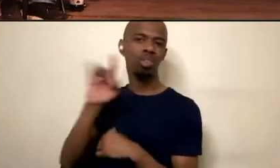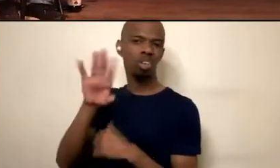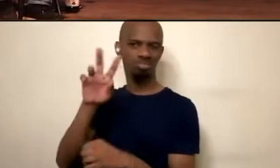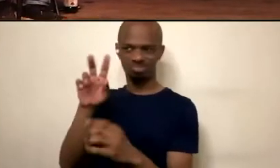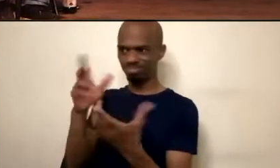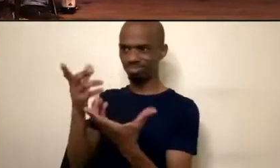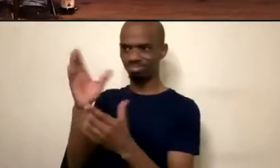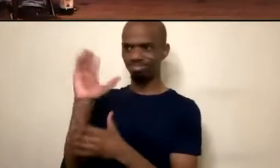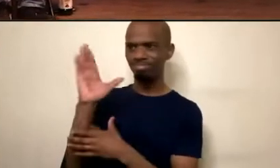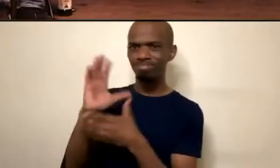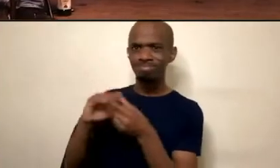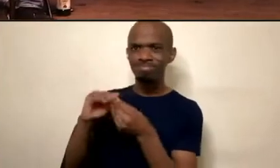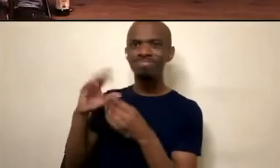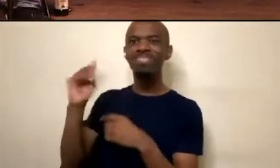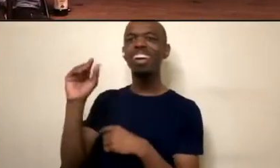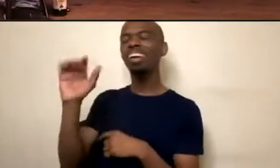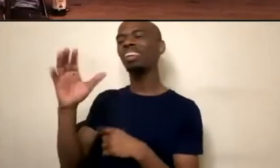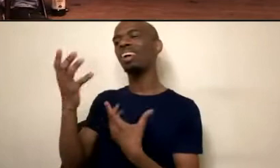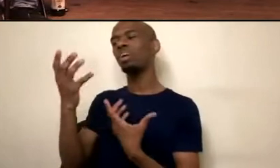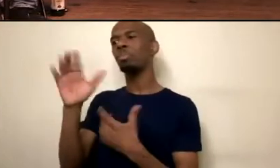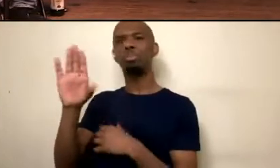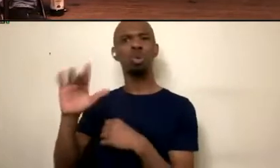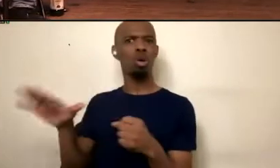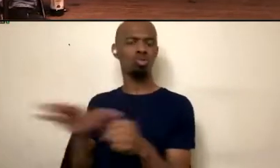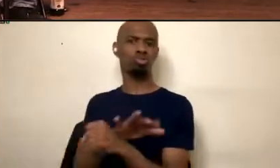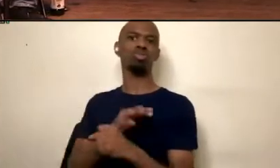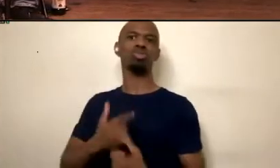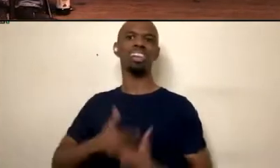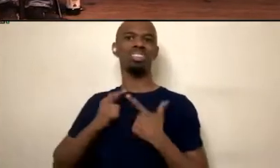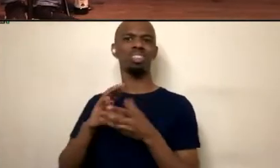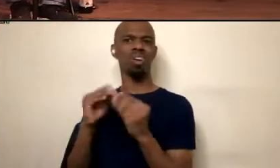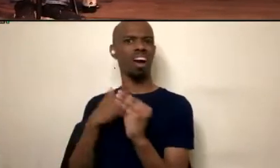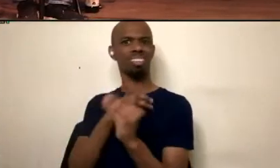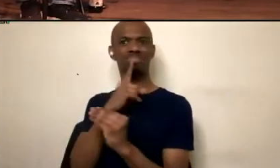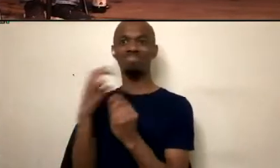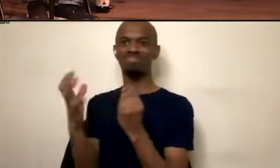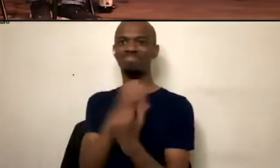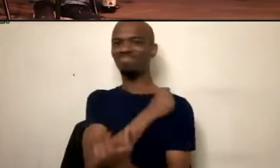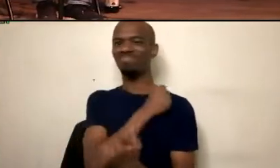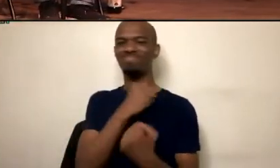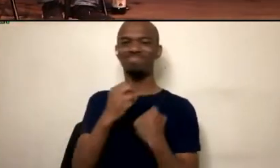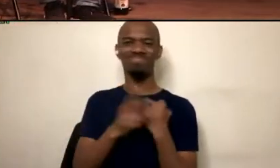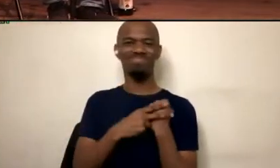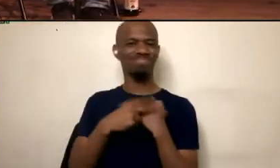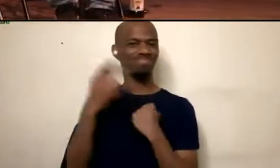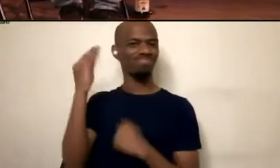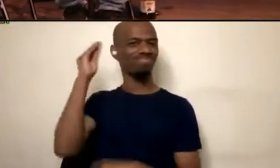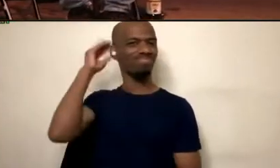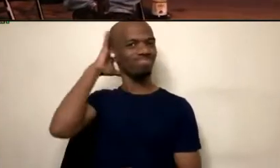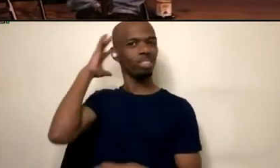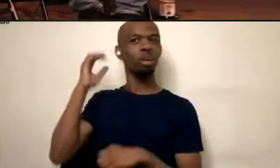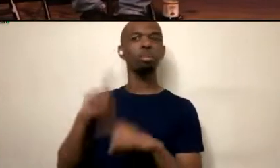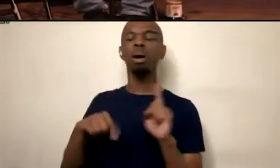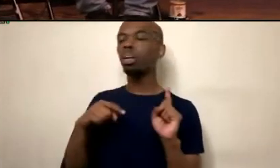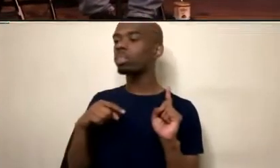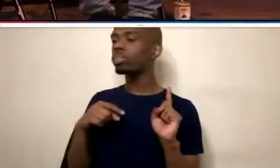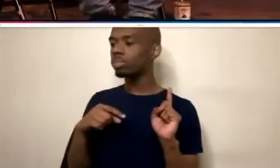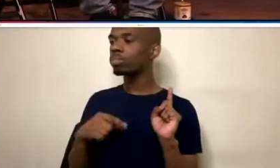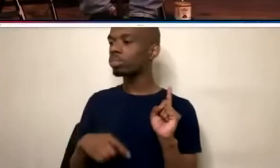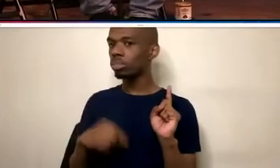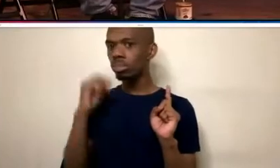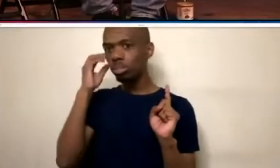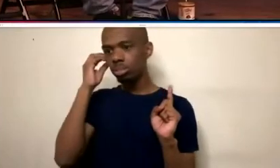right? Joking. So I guess I then in lieu of that, I'm really into sort